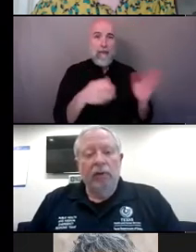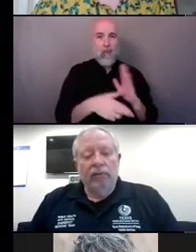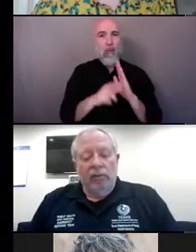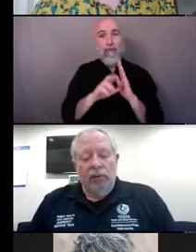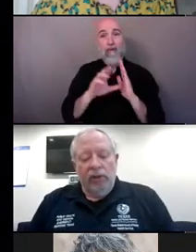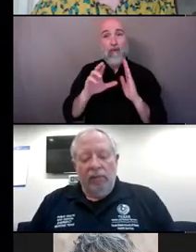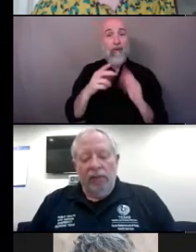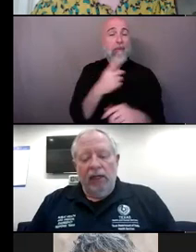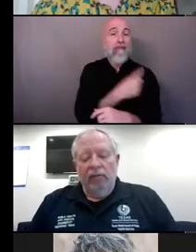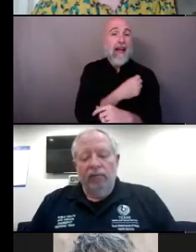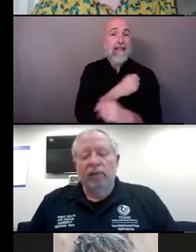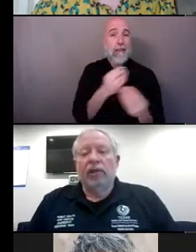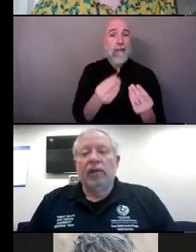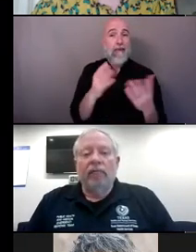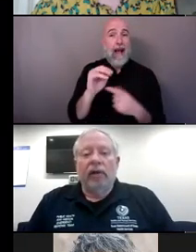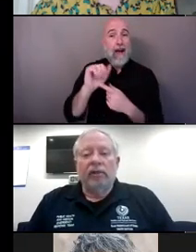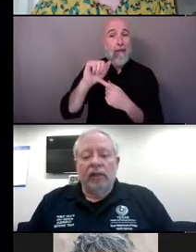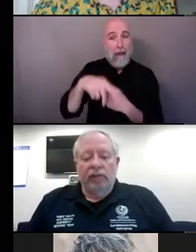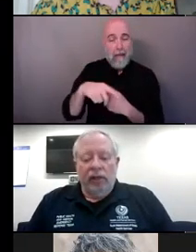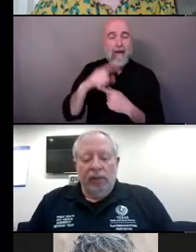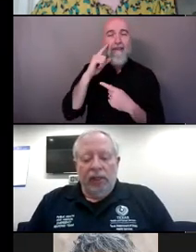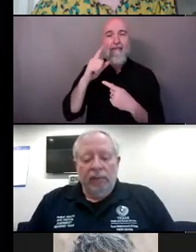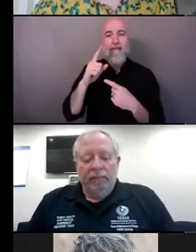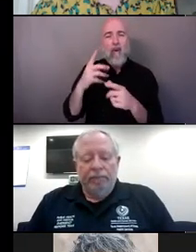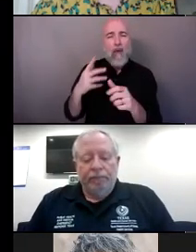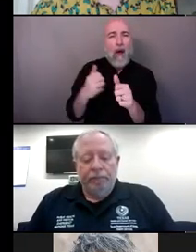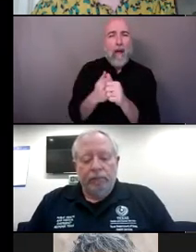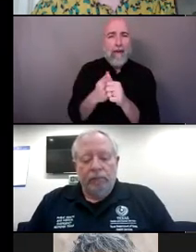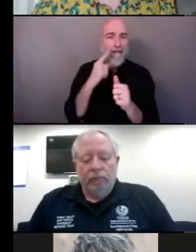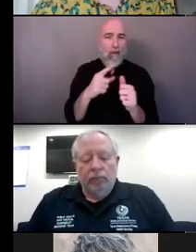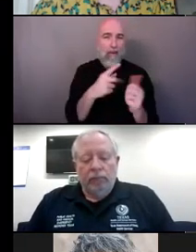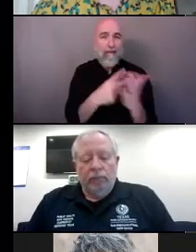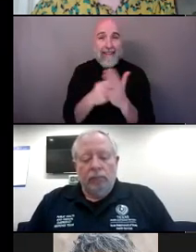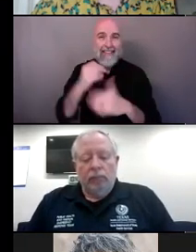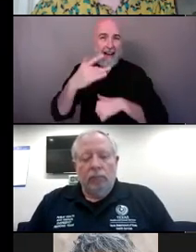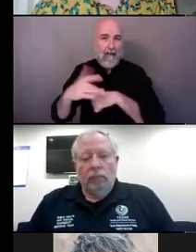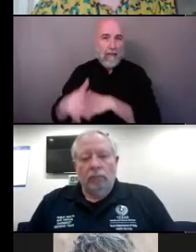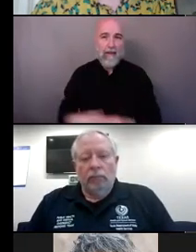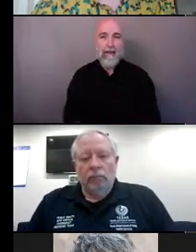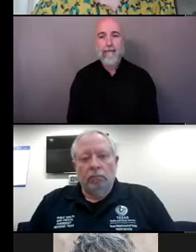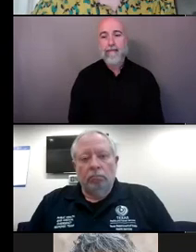map for the most up-to-date information on vaccine availability.